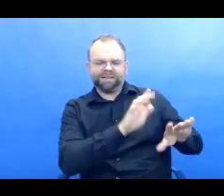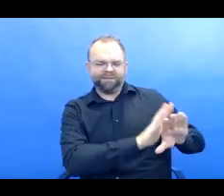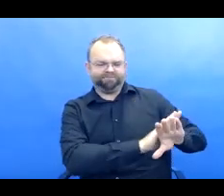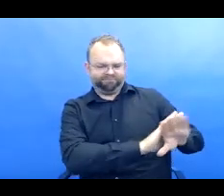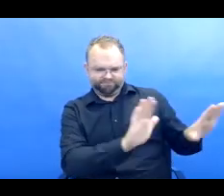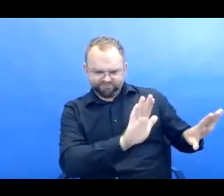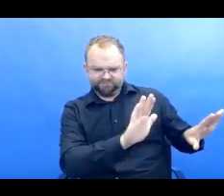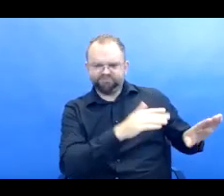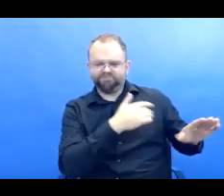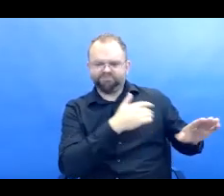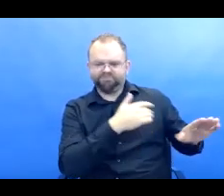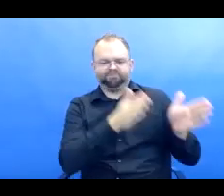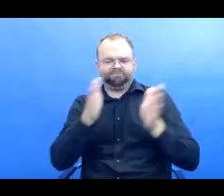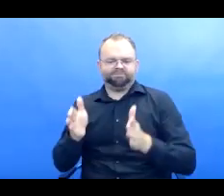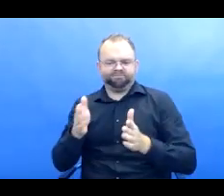presentation from